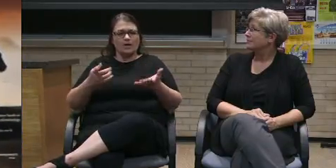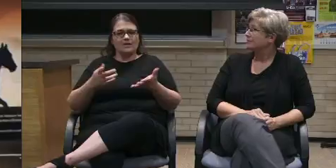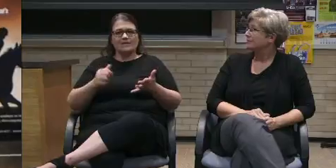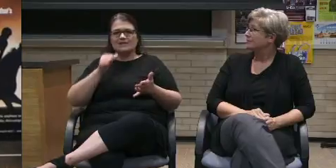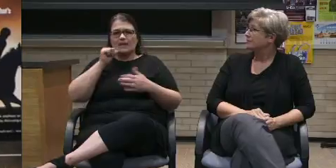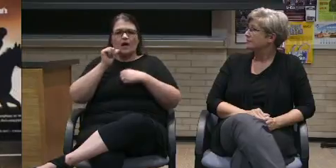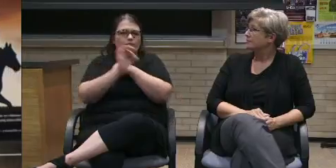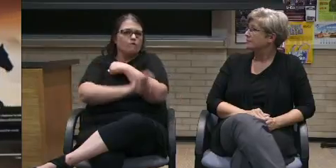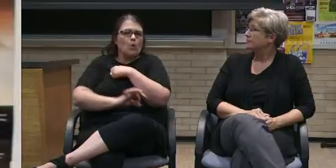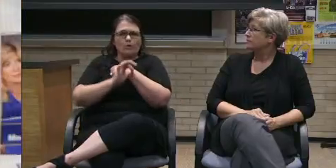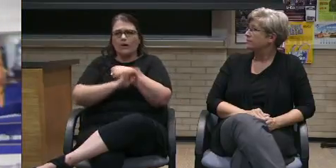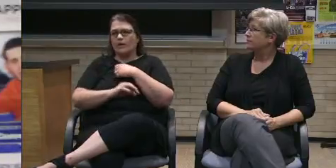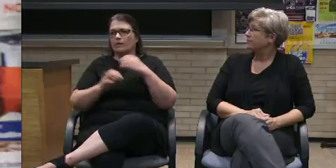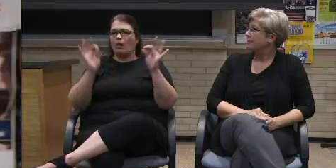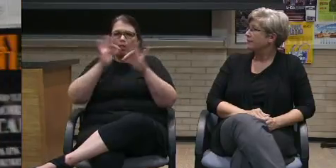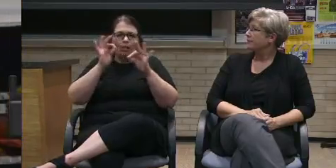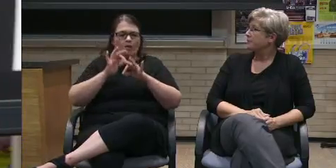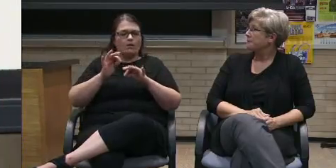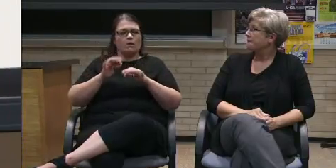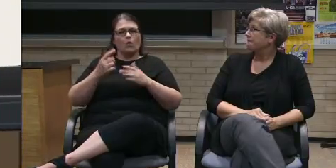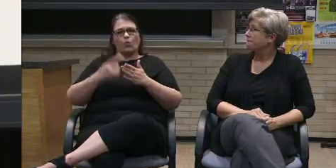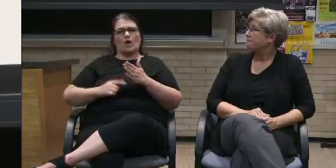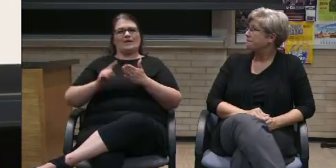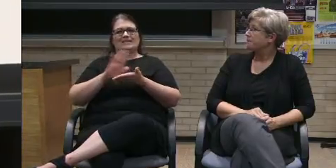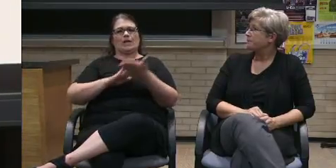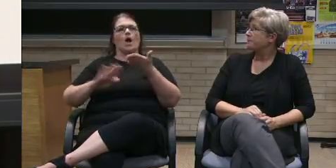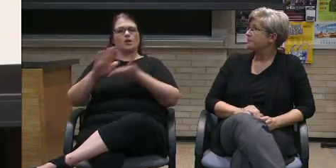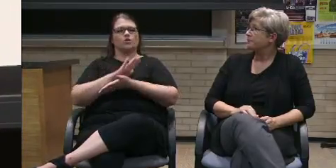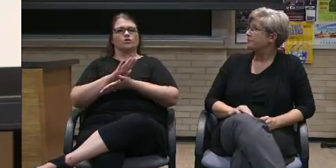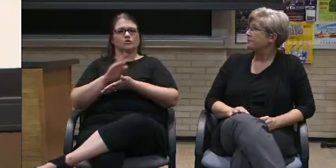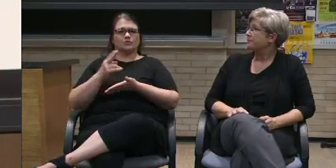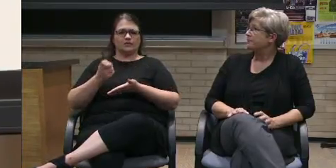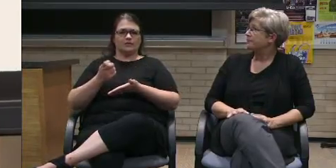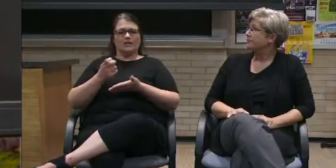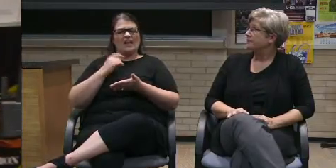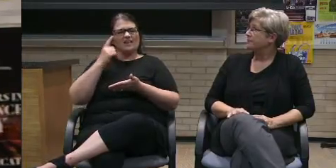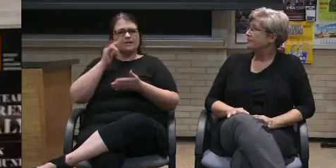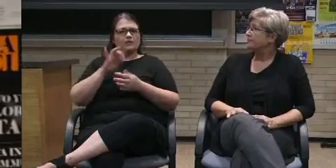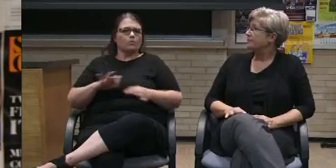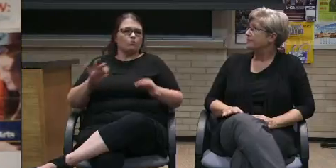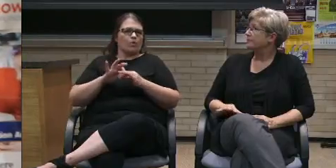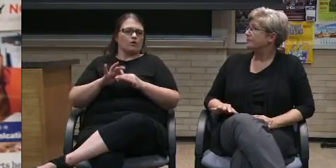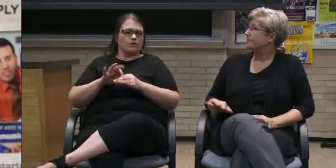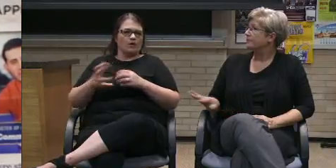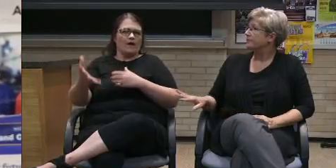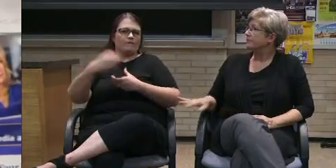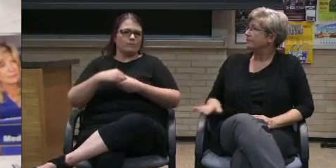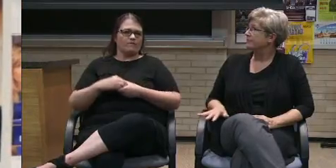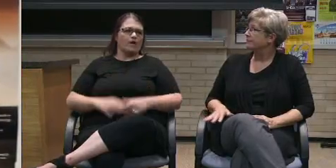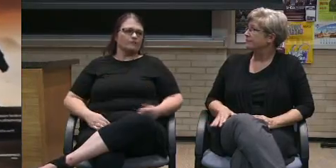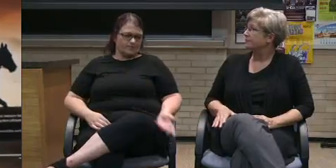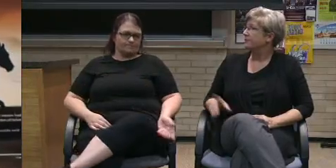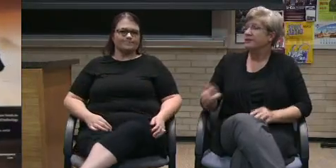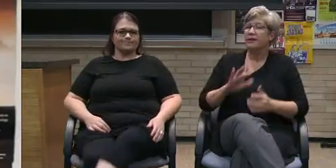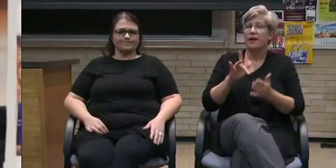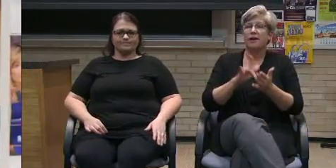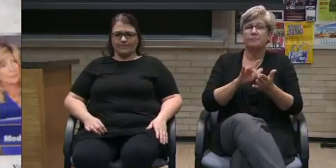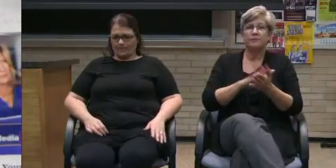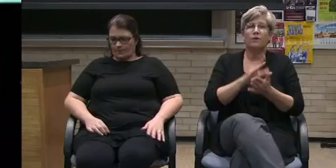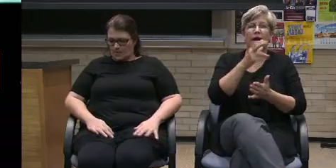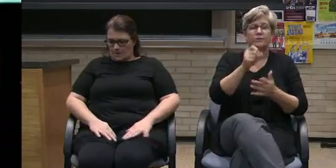concept, what's on a college campus. So I think that's important, just to be in the world of the children. Middle and high school, these are just adaptations, academic and athletic